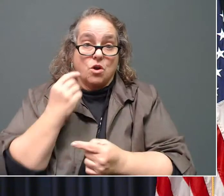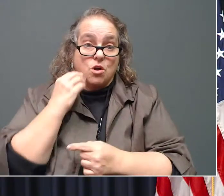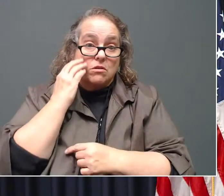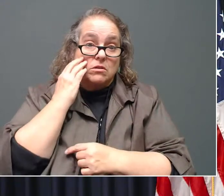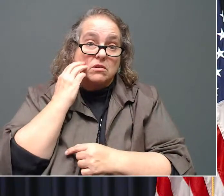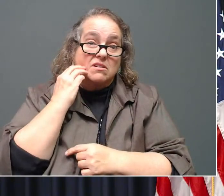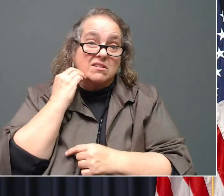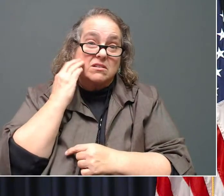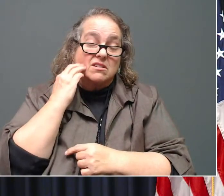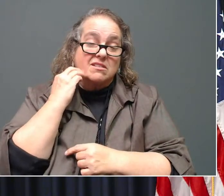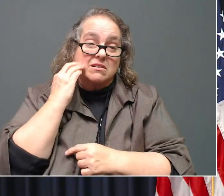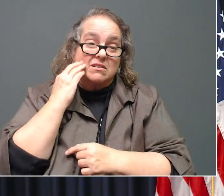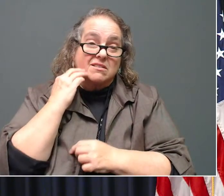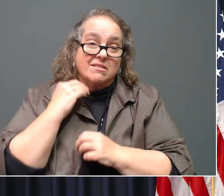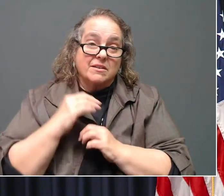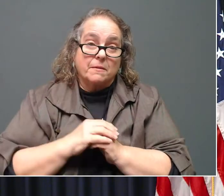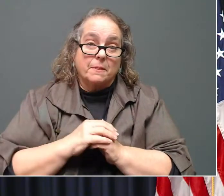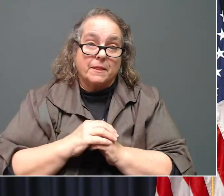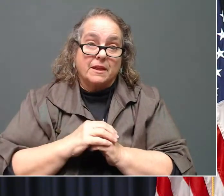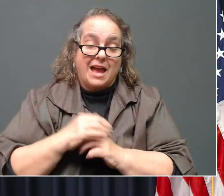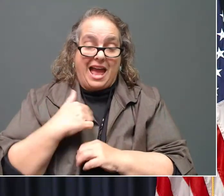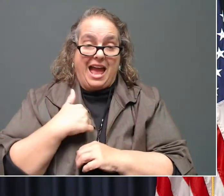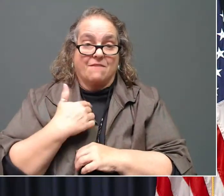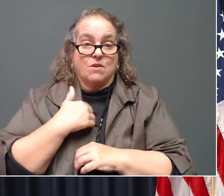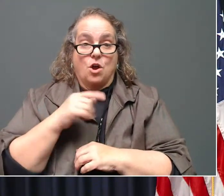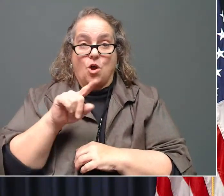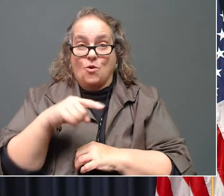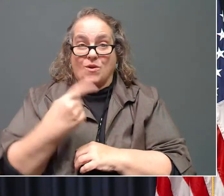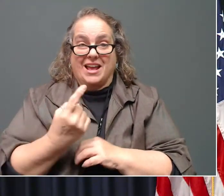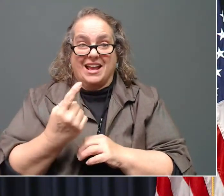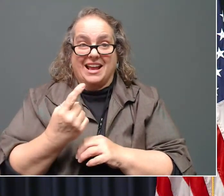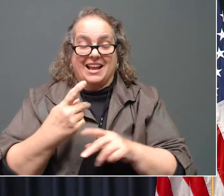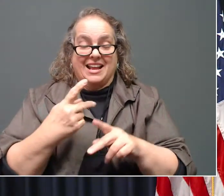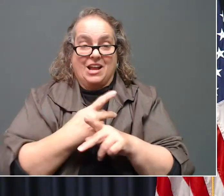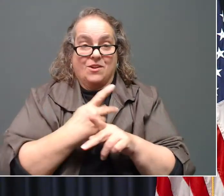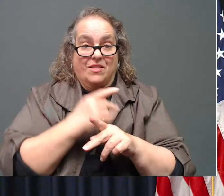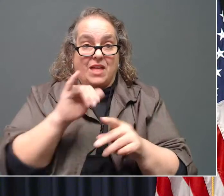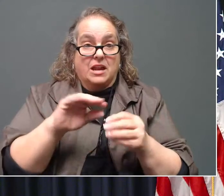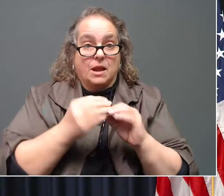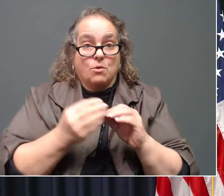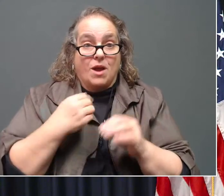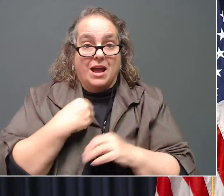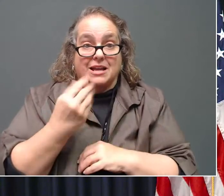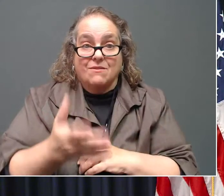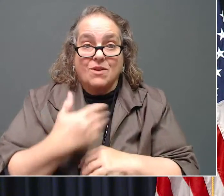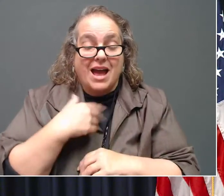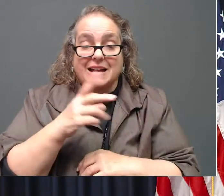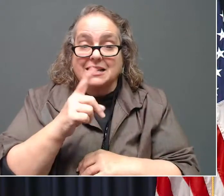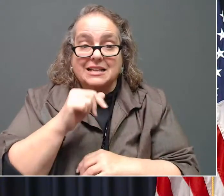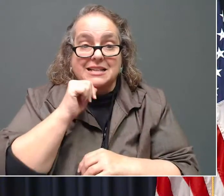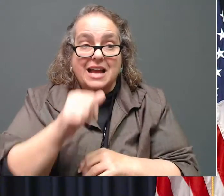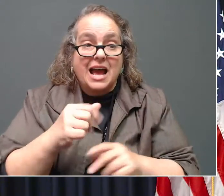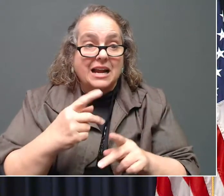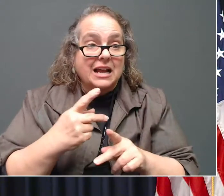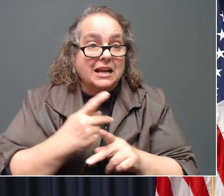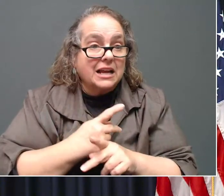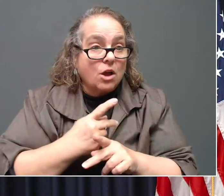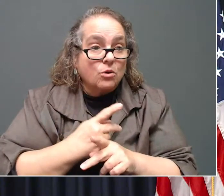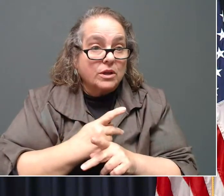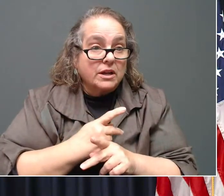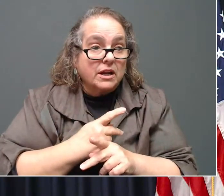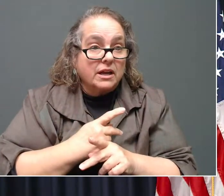So I have only calculated that number that I gave you. I didn't calculate the